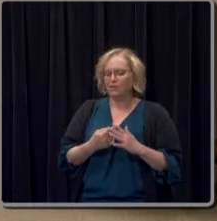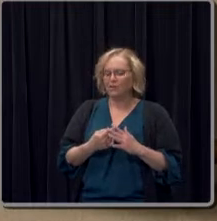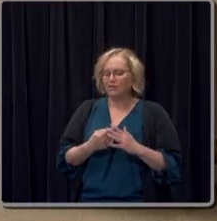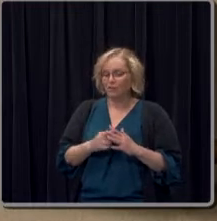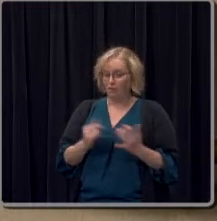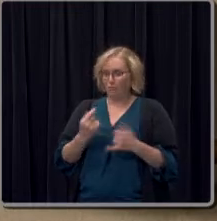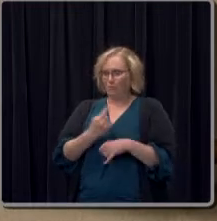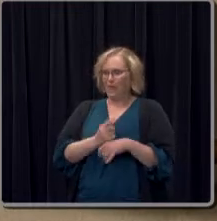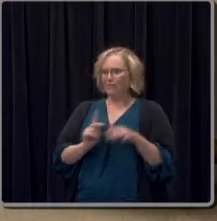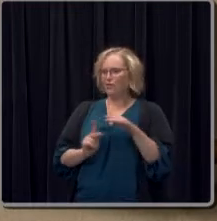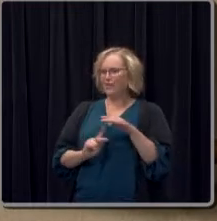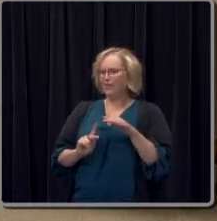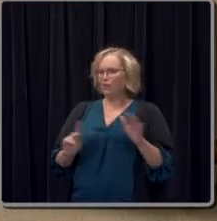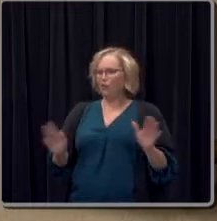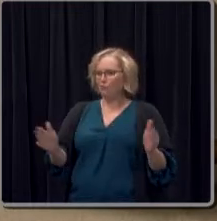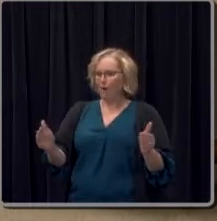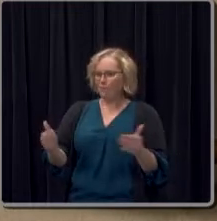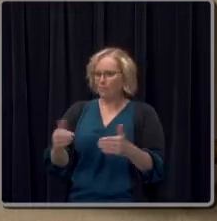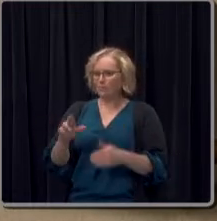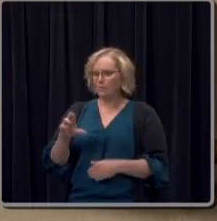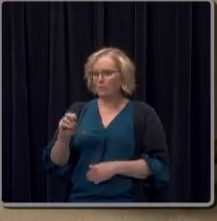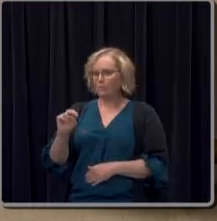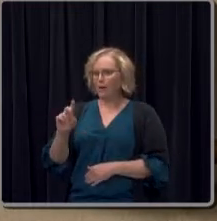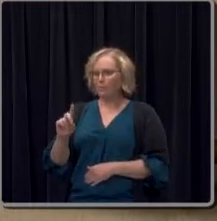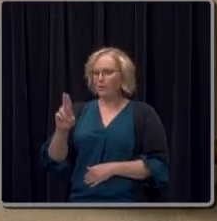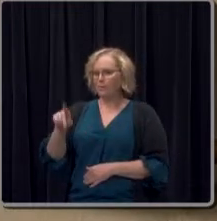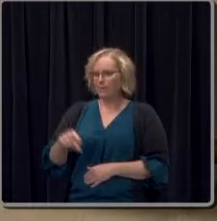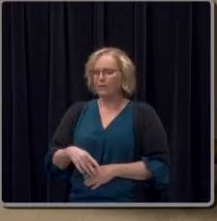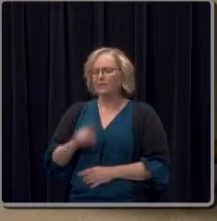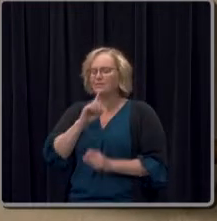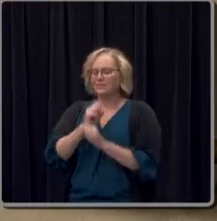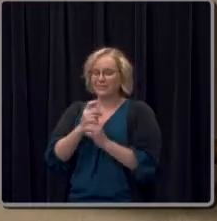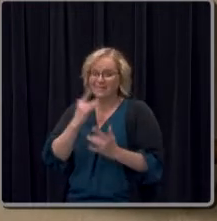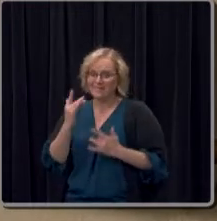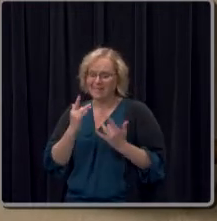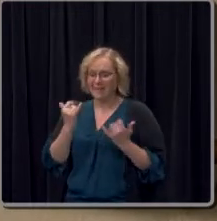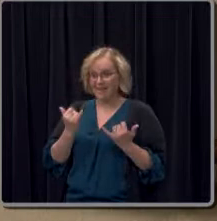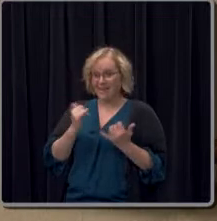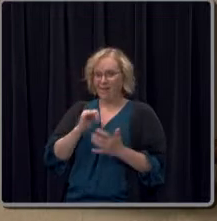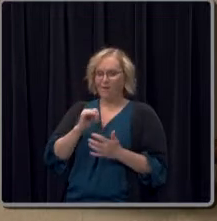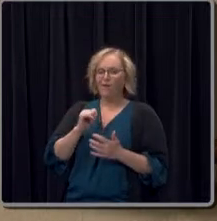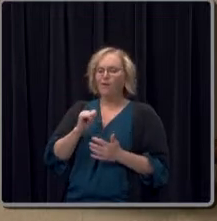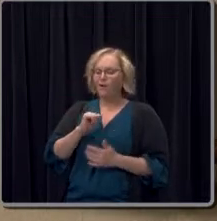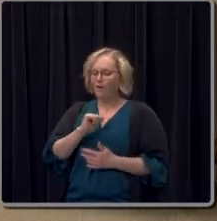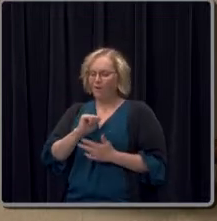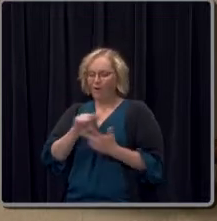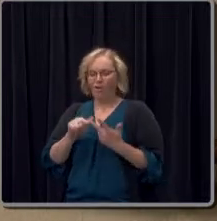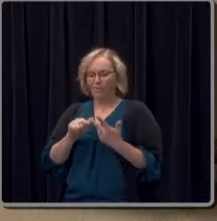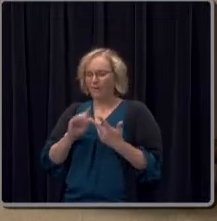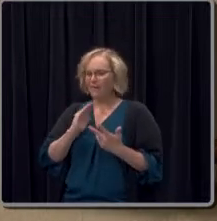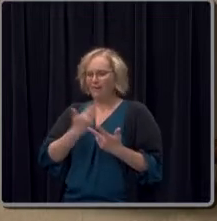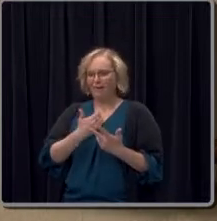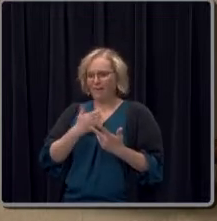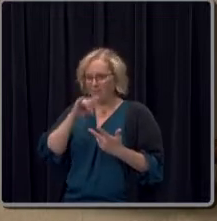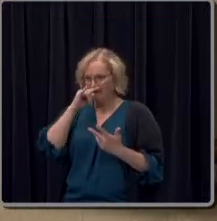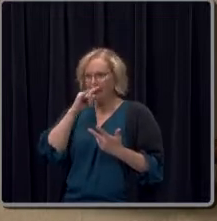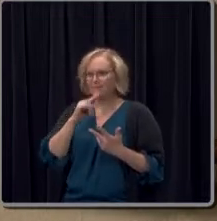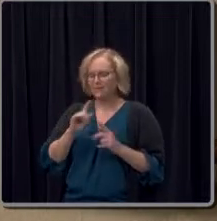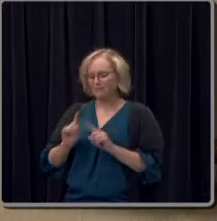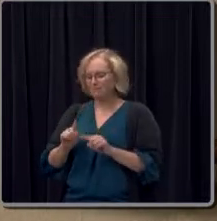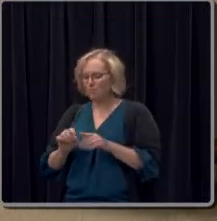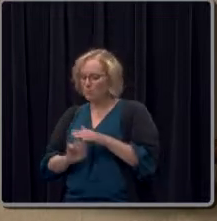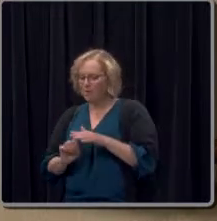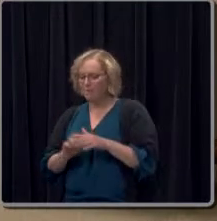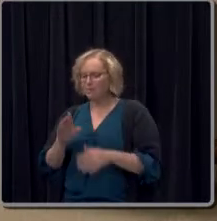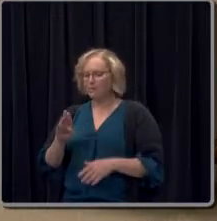today. We were super excited. Obviously, we had all 3 kids now going to Brome. Love the teachers, love the